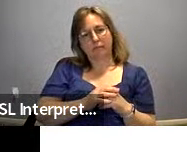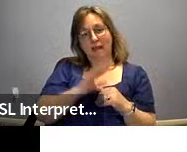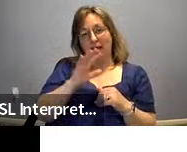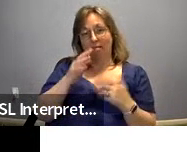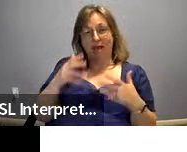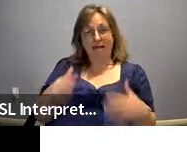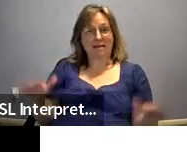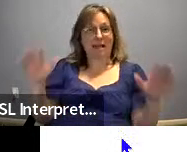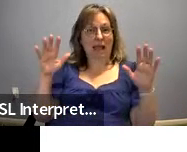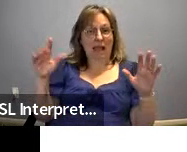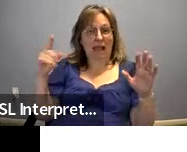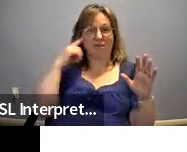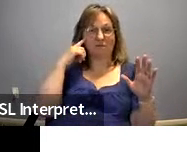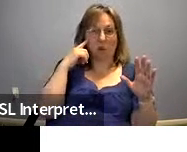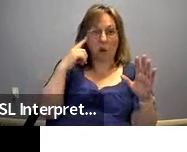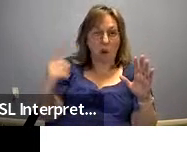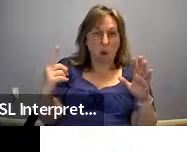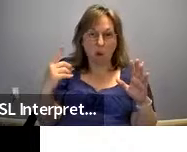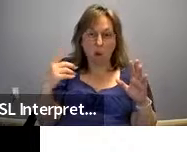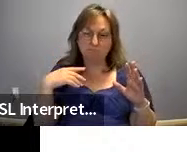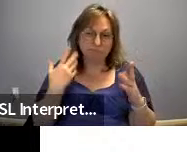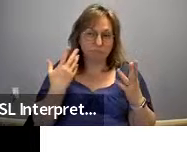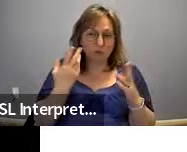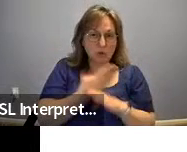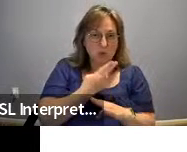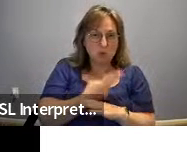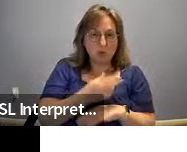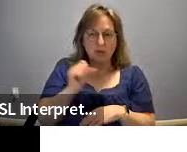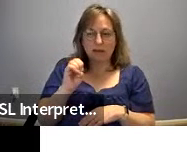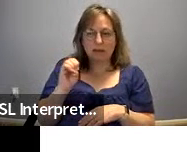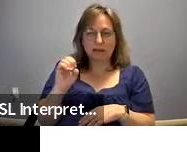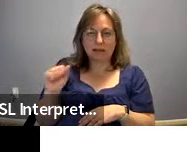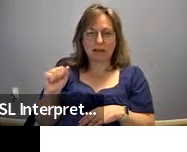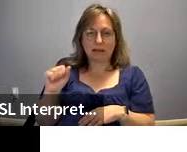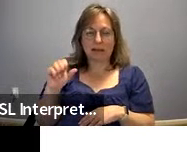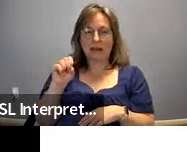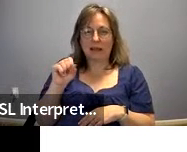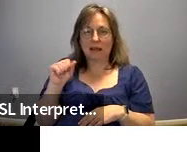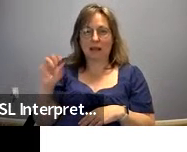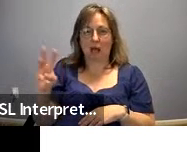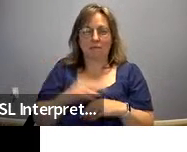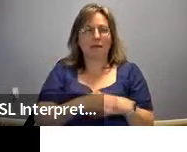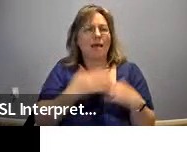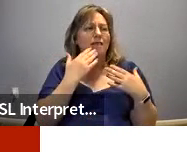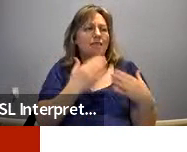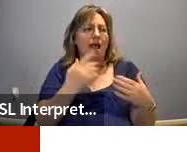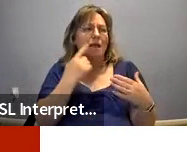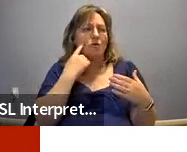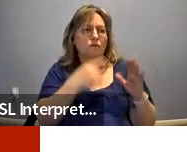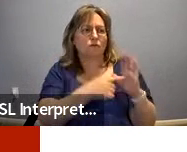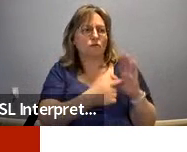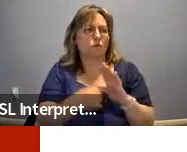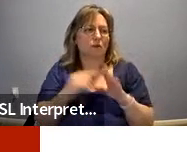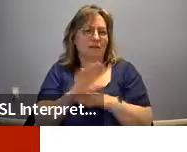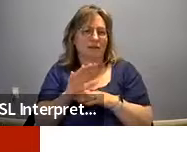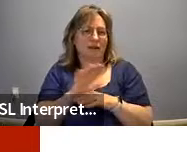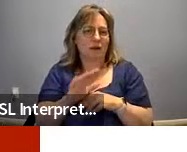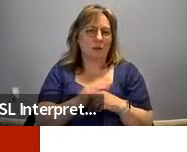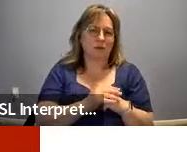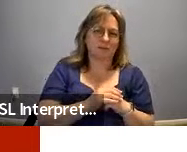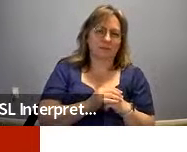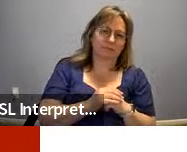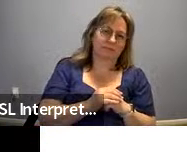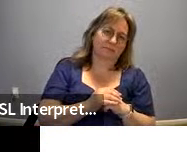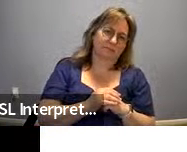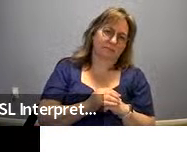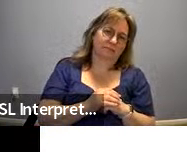That's it for navigating the Seesaw app. Thank you so much for watching. Thanks for running that video, Sean. And goodbye. Hello and welcome. We can advance